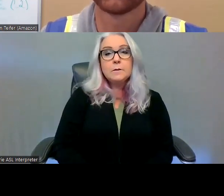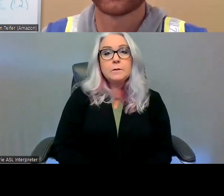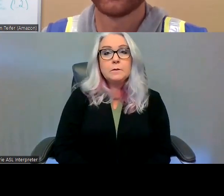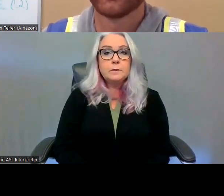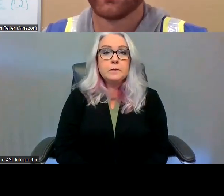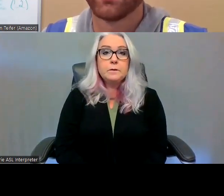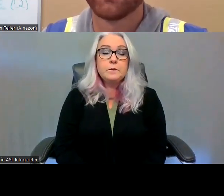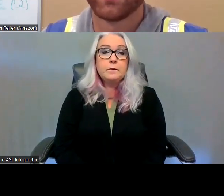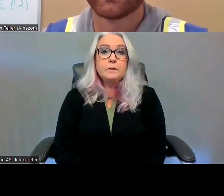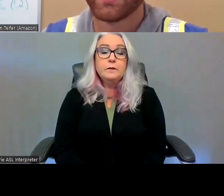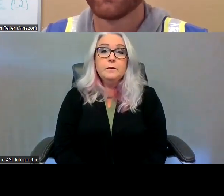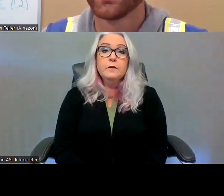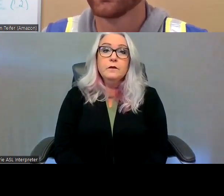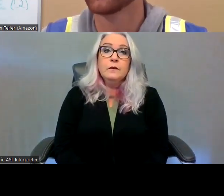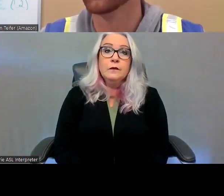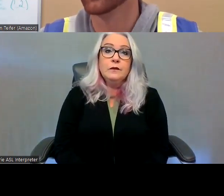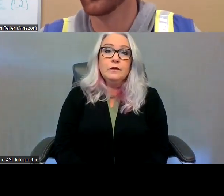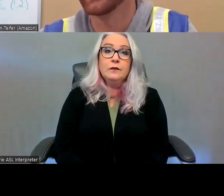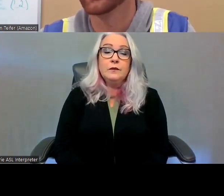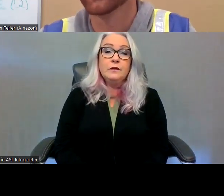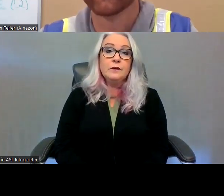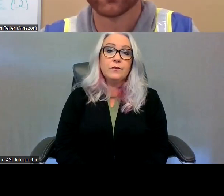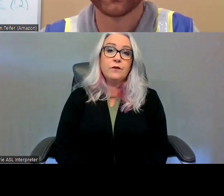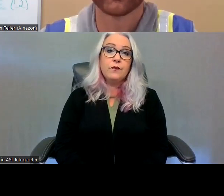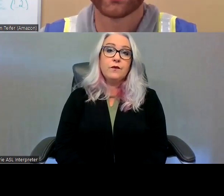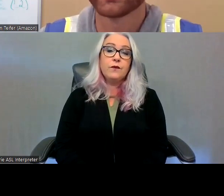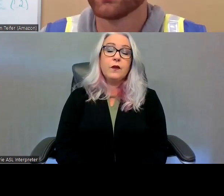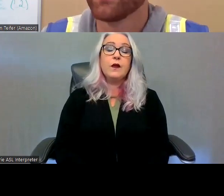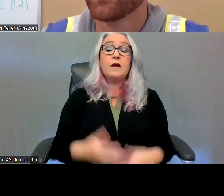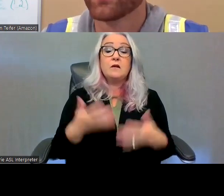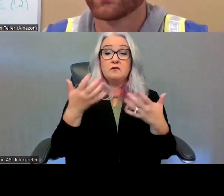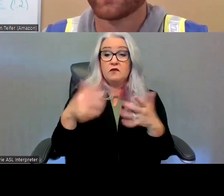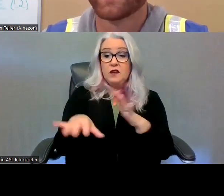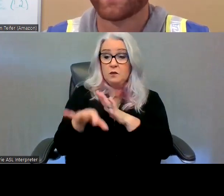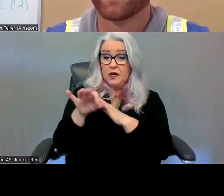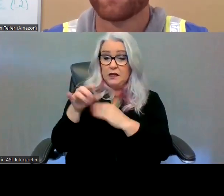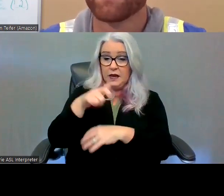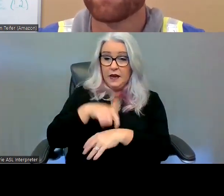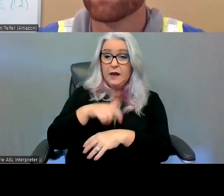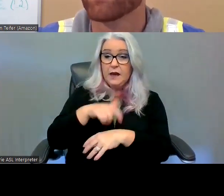Once you select a time, you'll go ahead and confirm your selection.